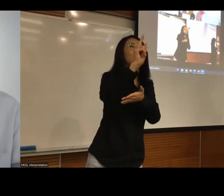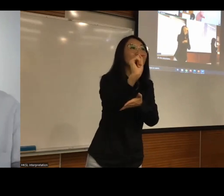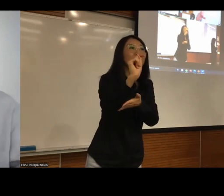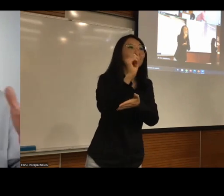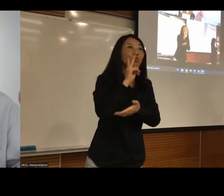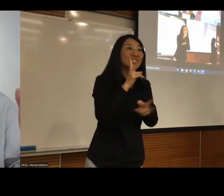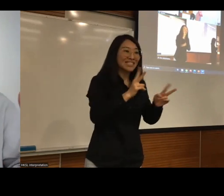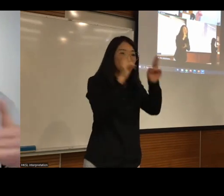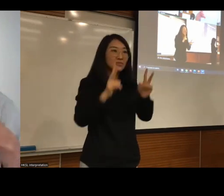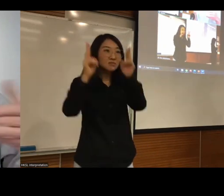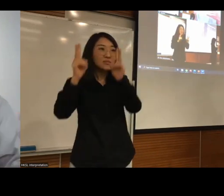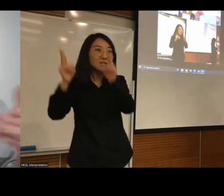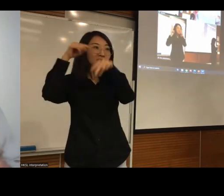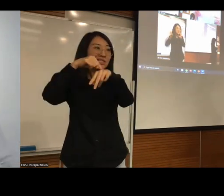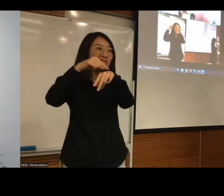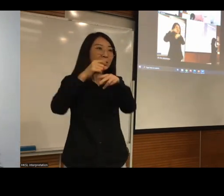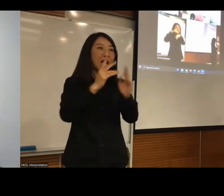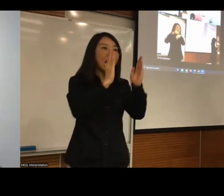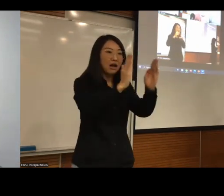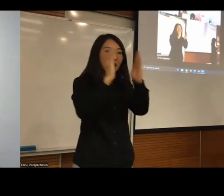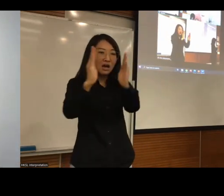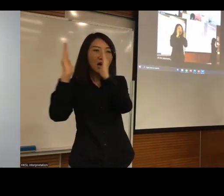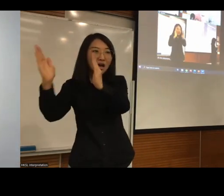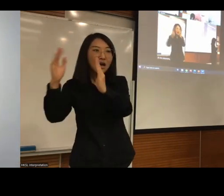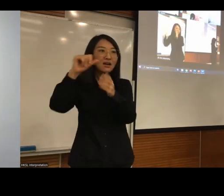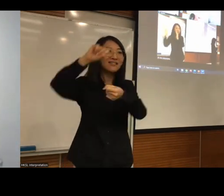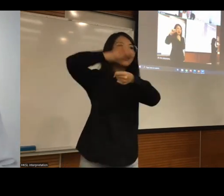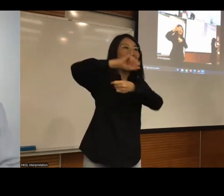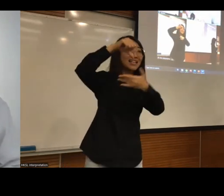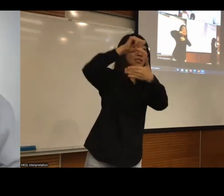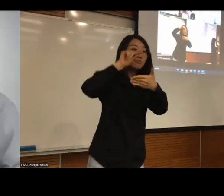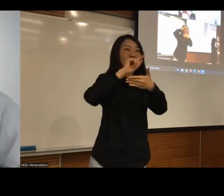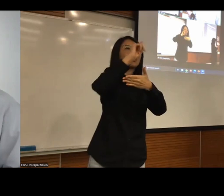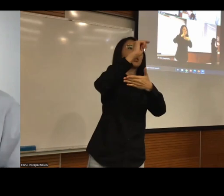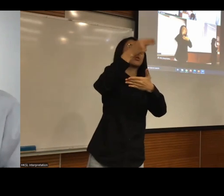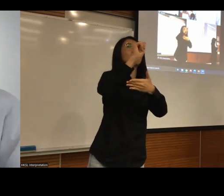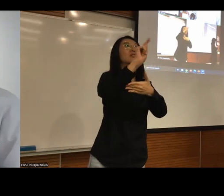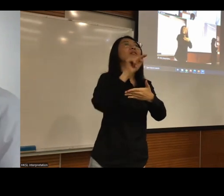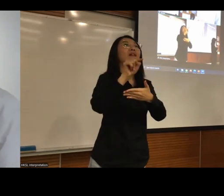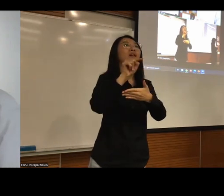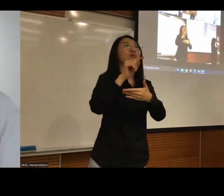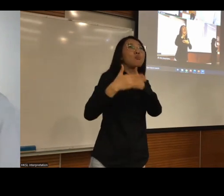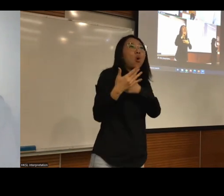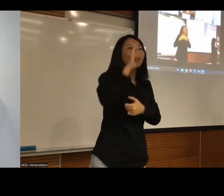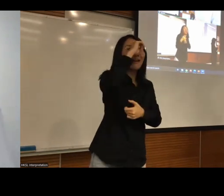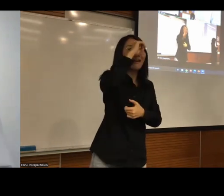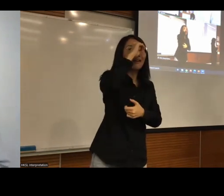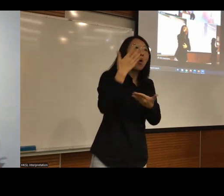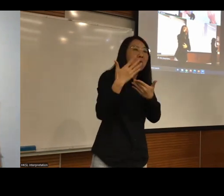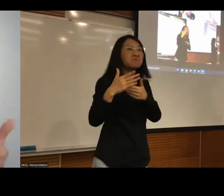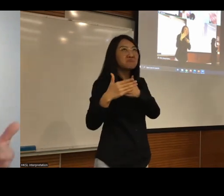of information are there and how they relate to each other. And it could be a